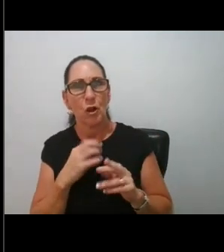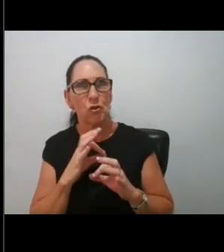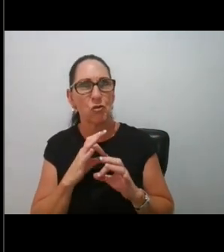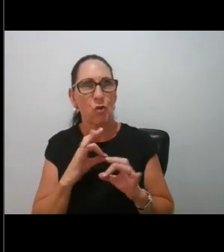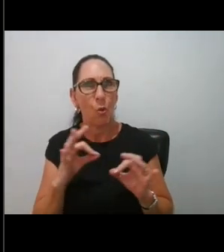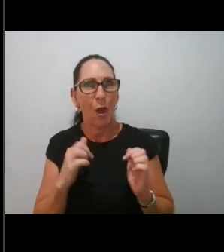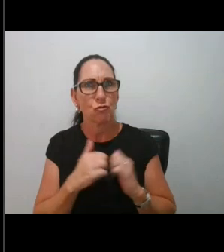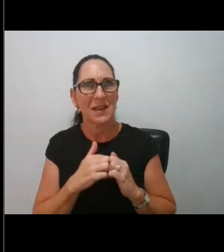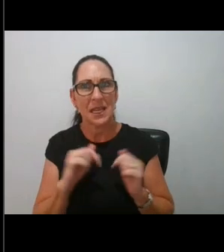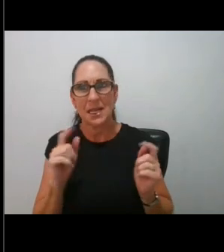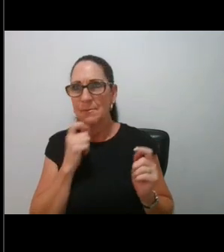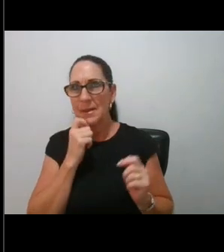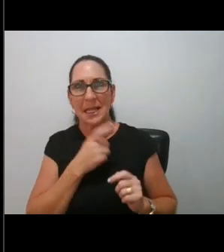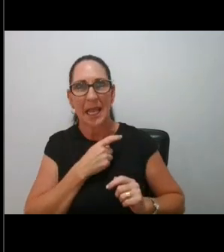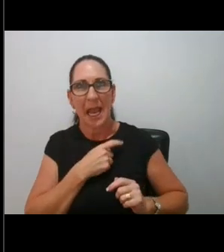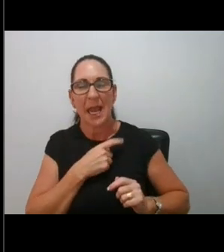process.